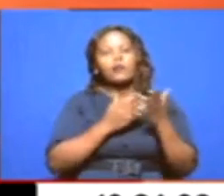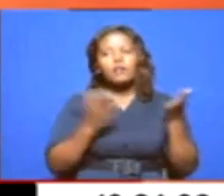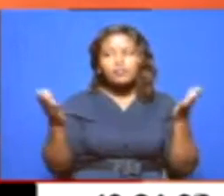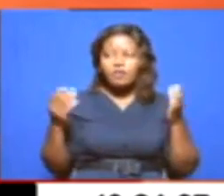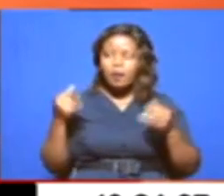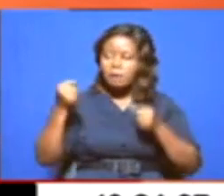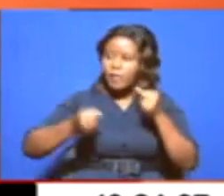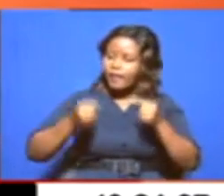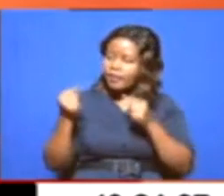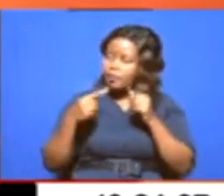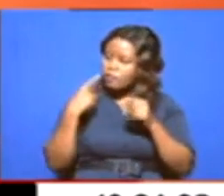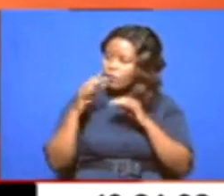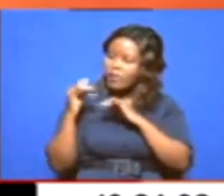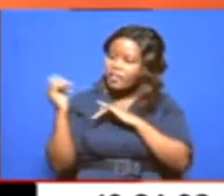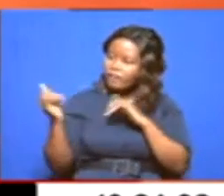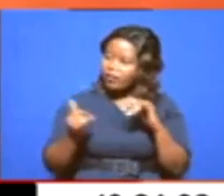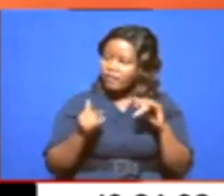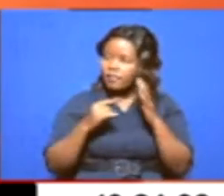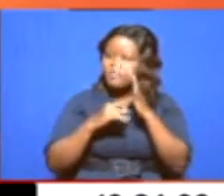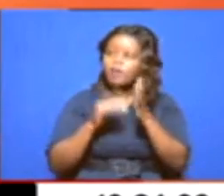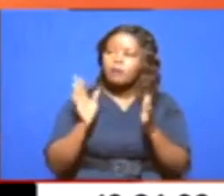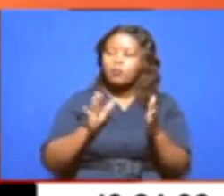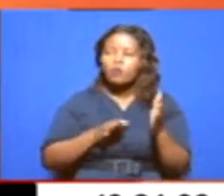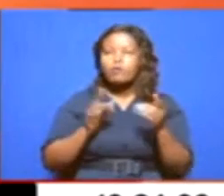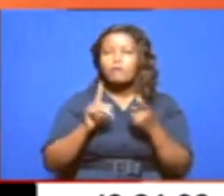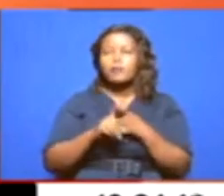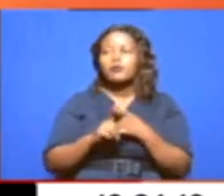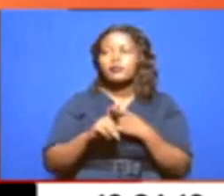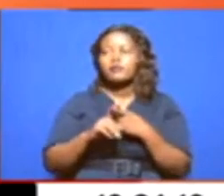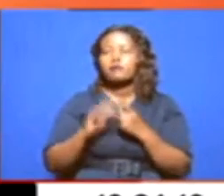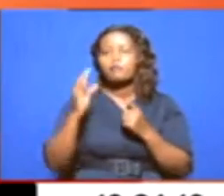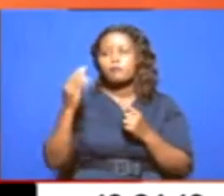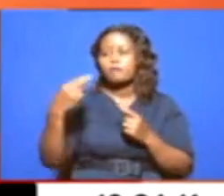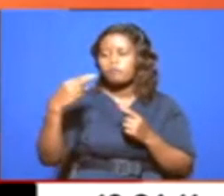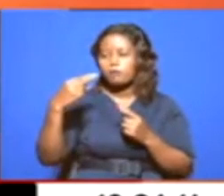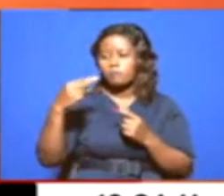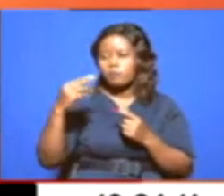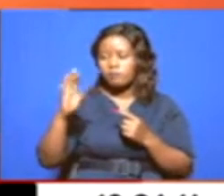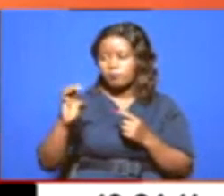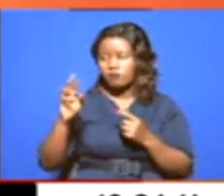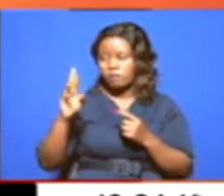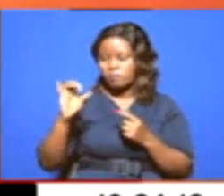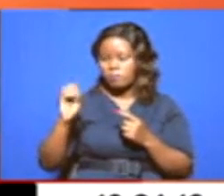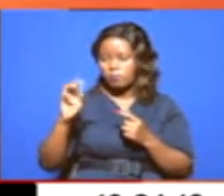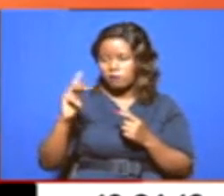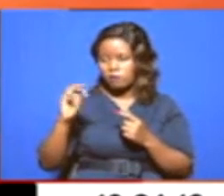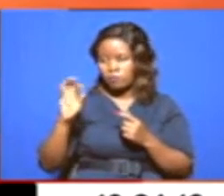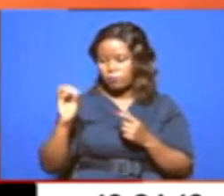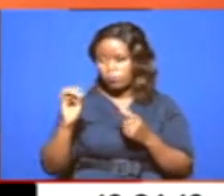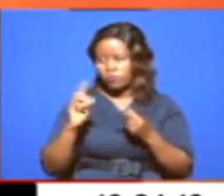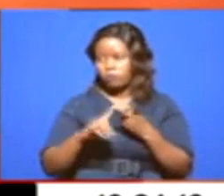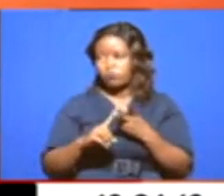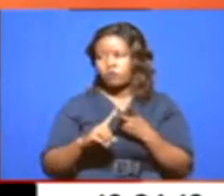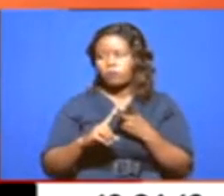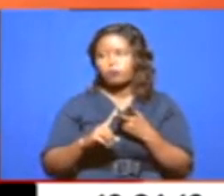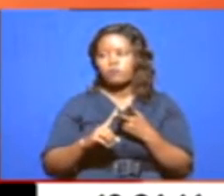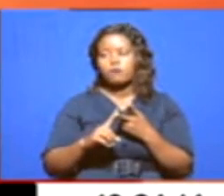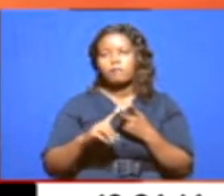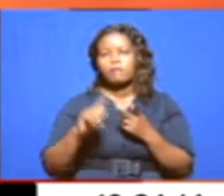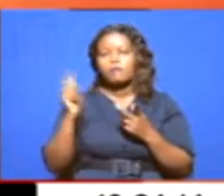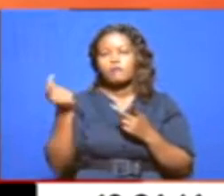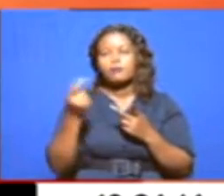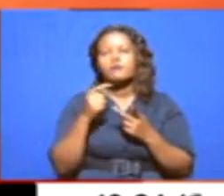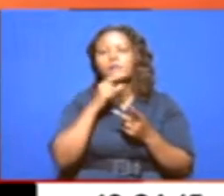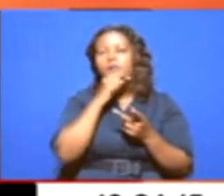invited. First of all, the women's field. Margaret Chelimo of Kenya. Lettuce in Bed Gide, Winfred Yavi, Kenyan-born Bahraini. You've got